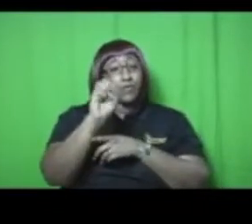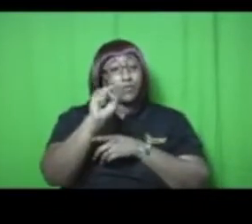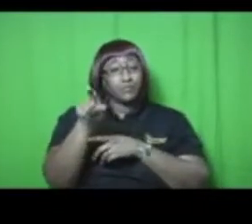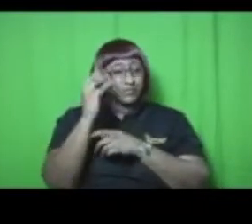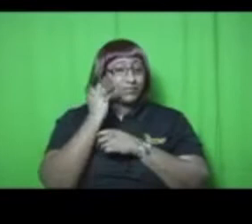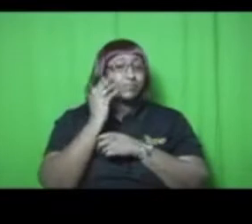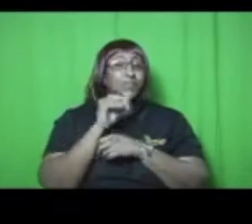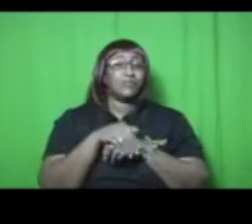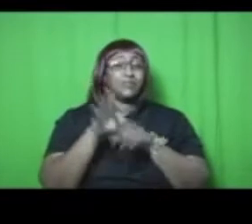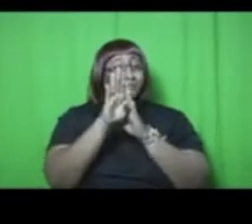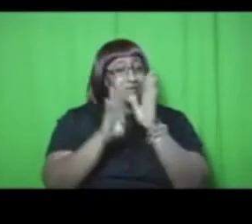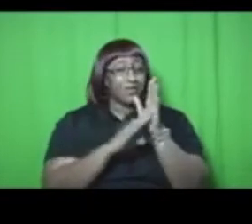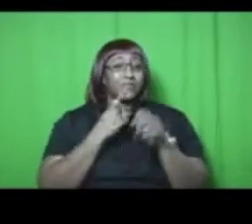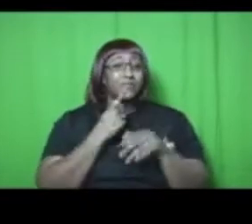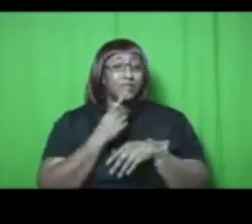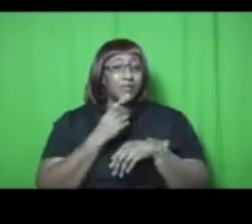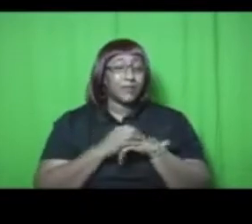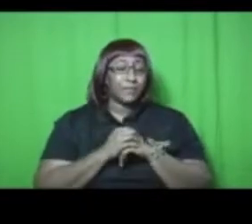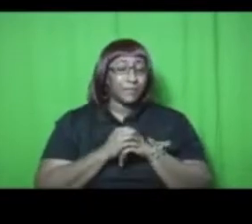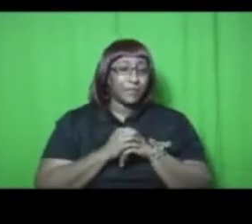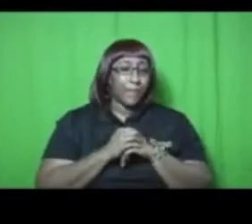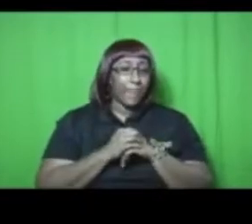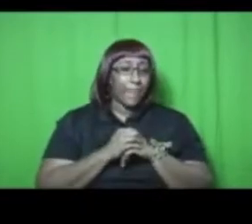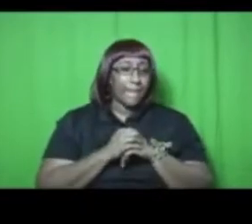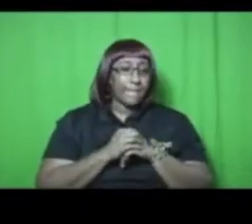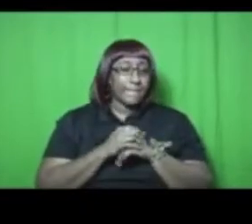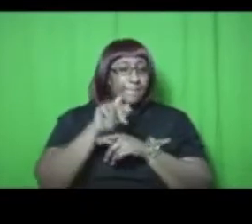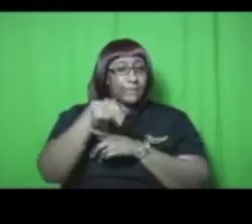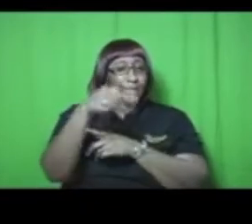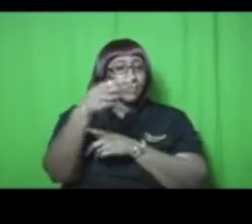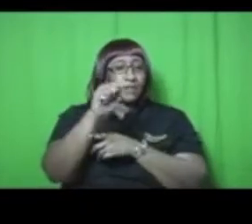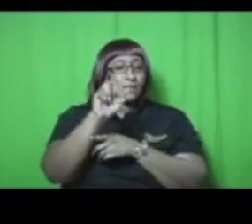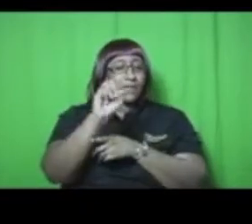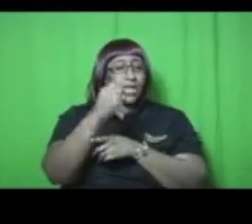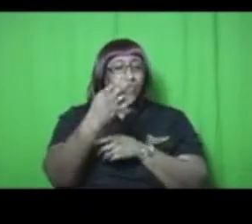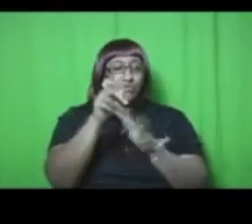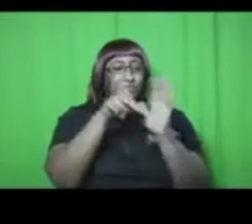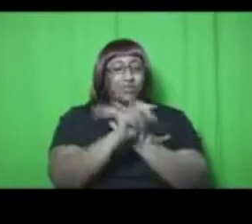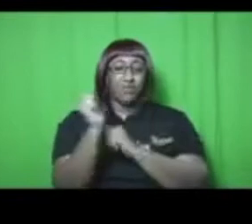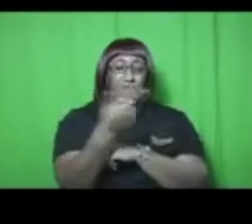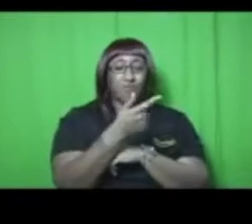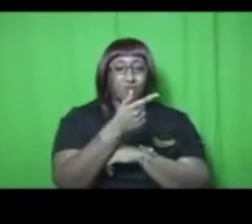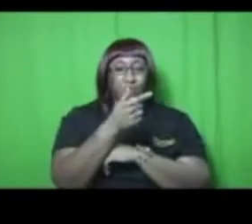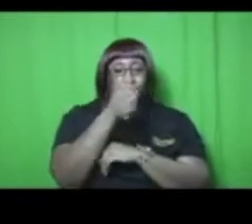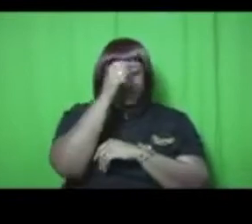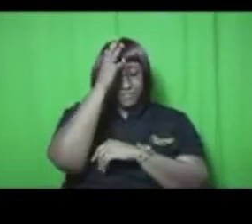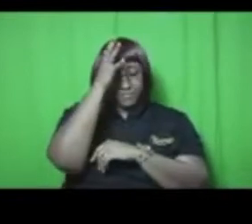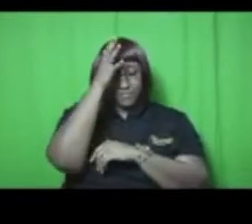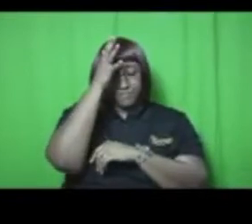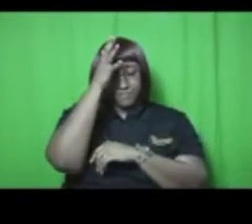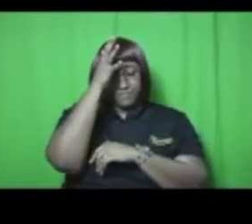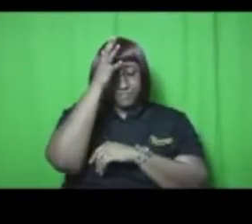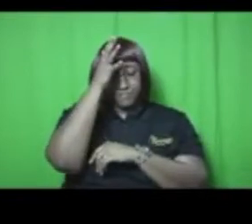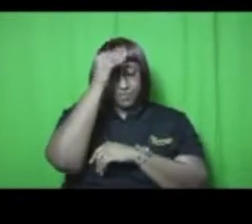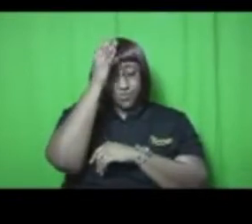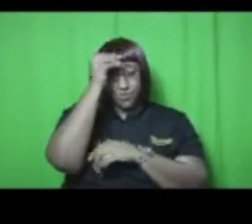experience. The Bible says that Pharaoh wanted to kill all the male boys, all the males, all the male